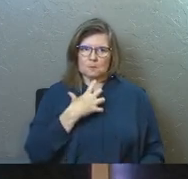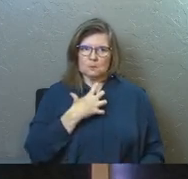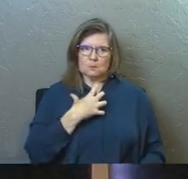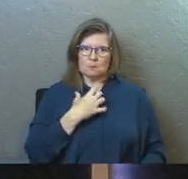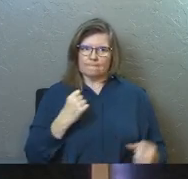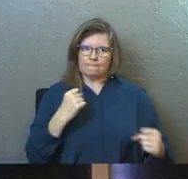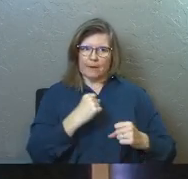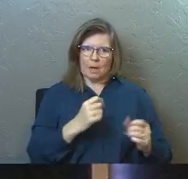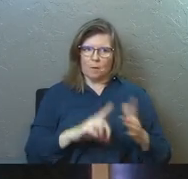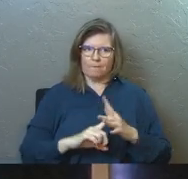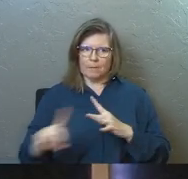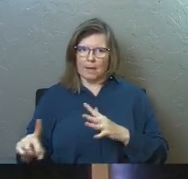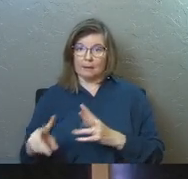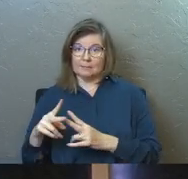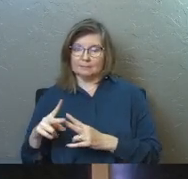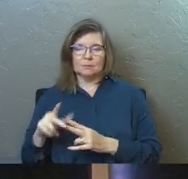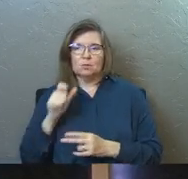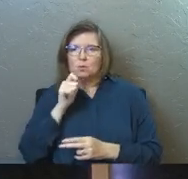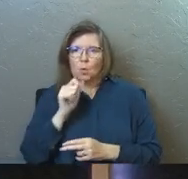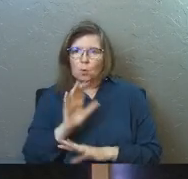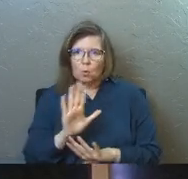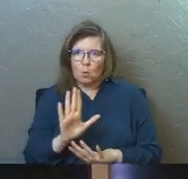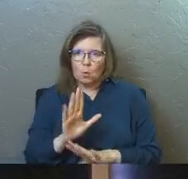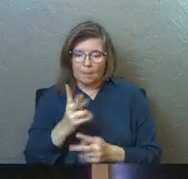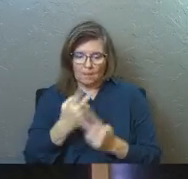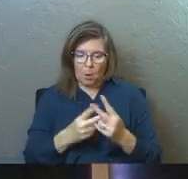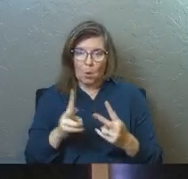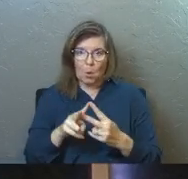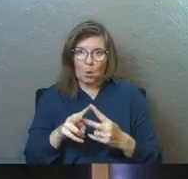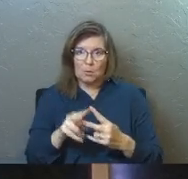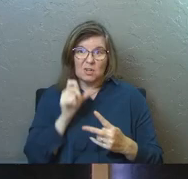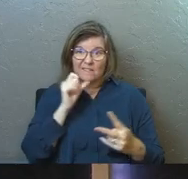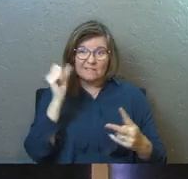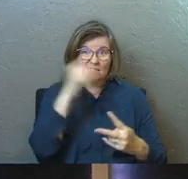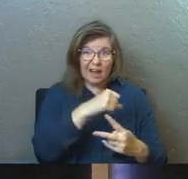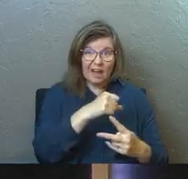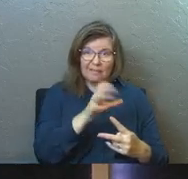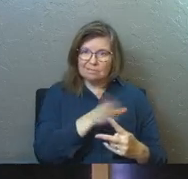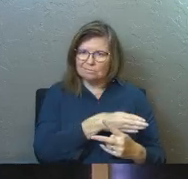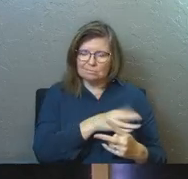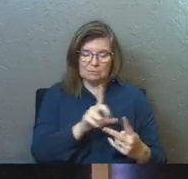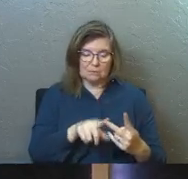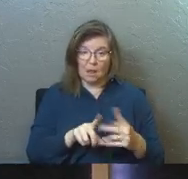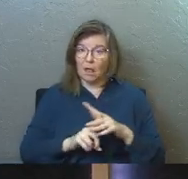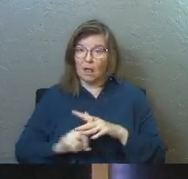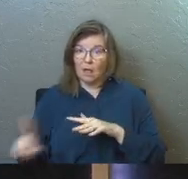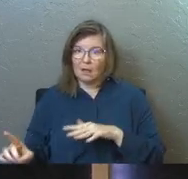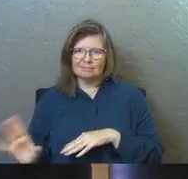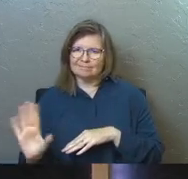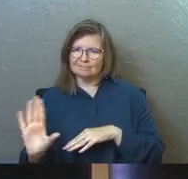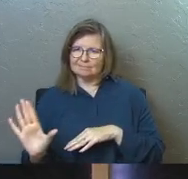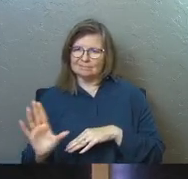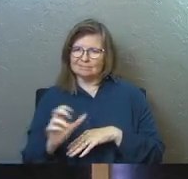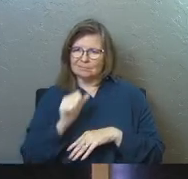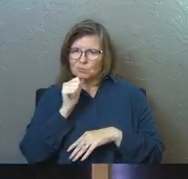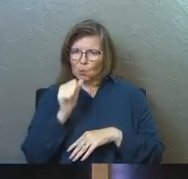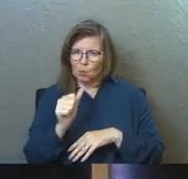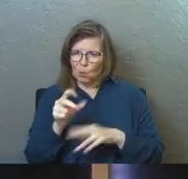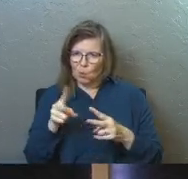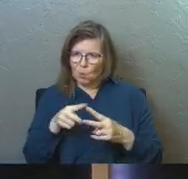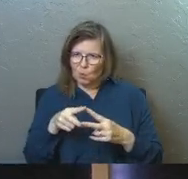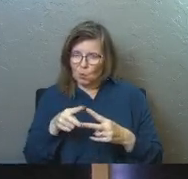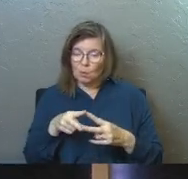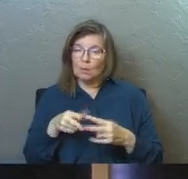it's an attack. Don't do either. Don't fight them, and don't run away either,